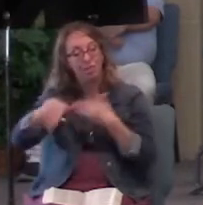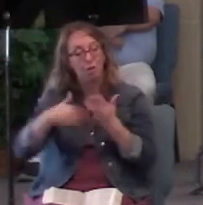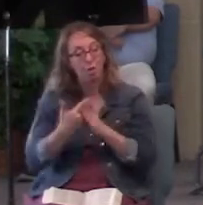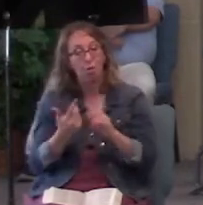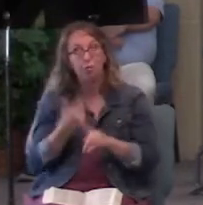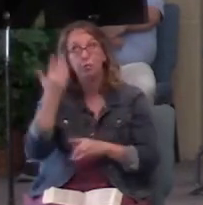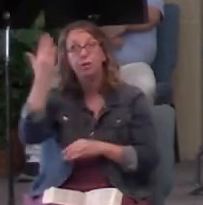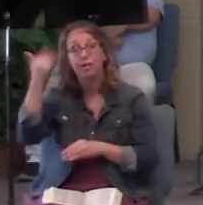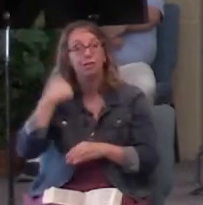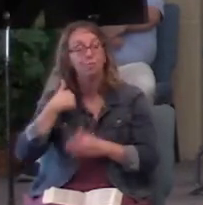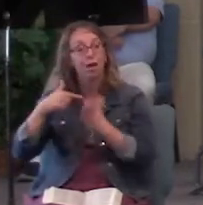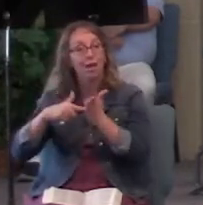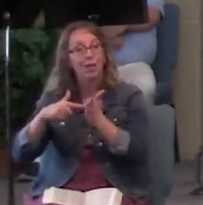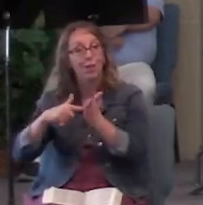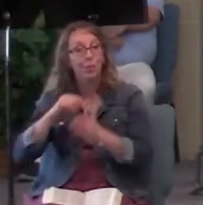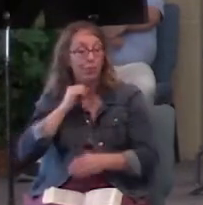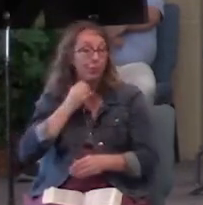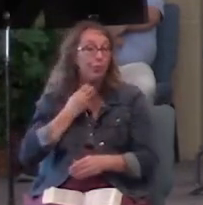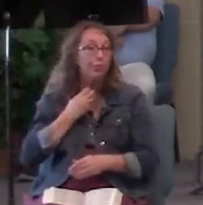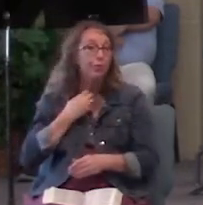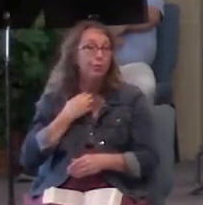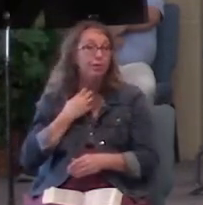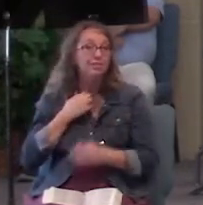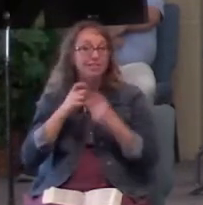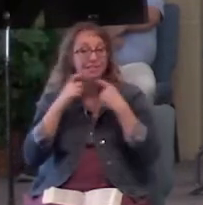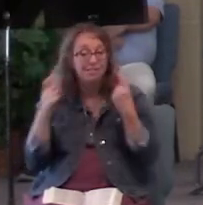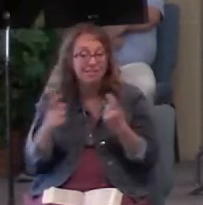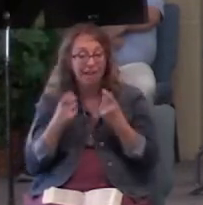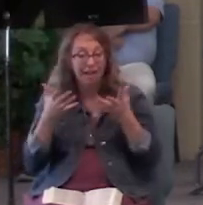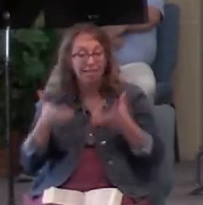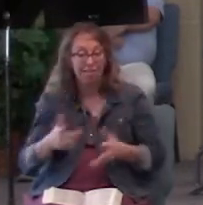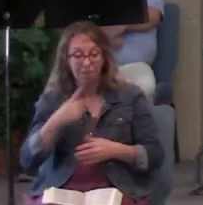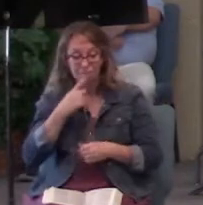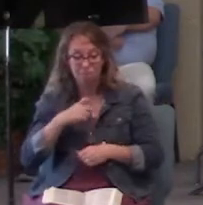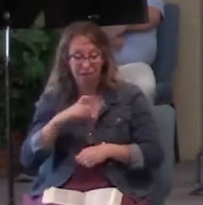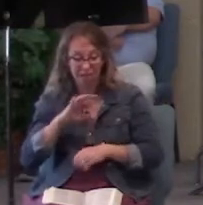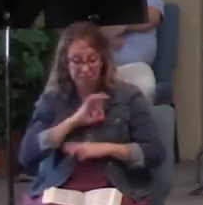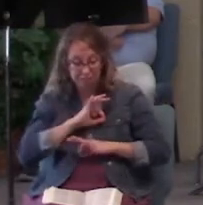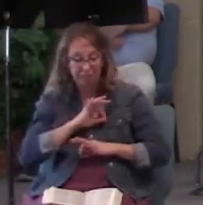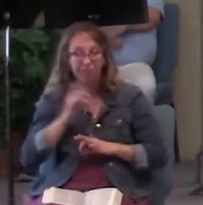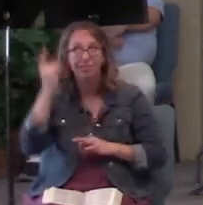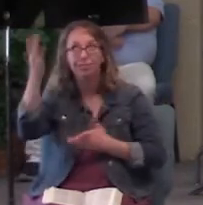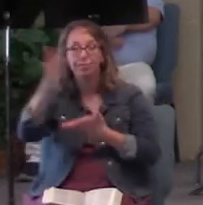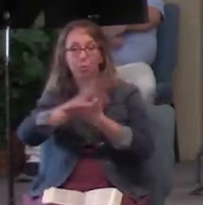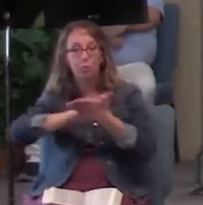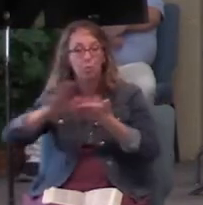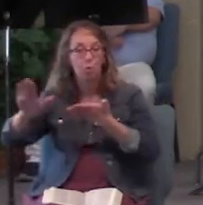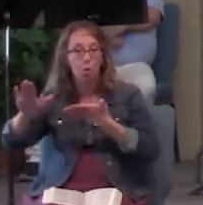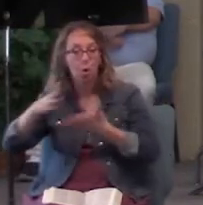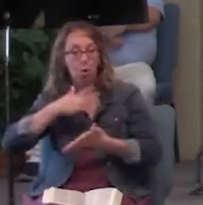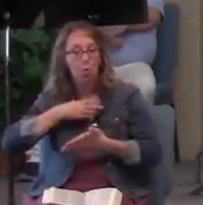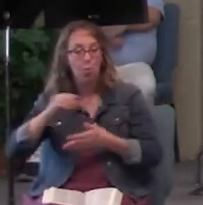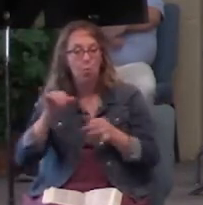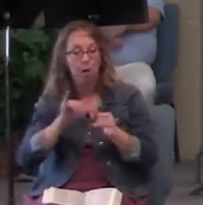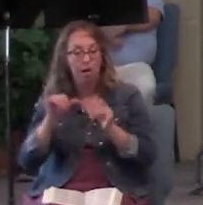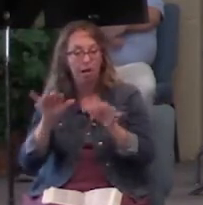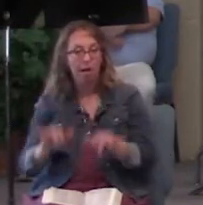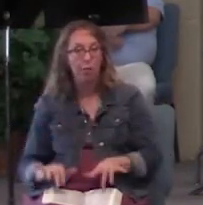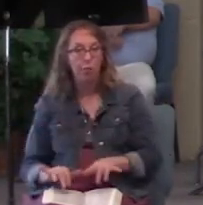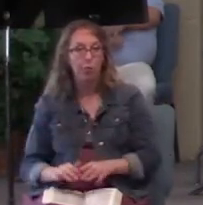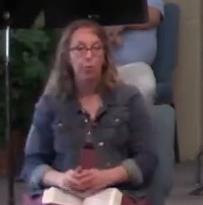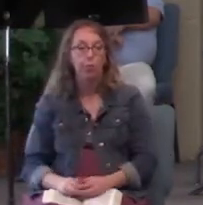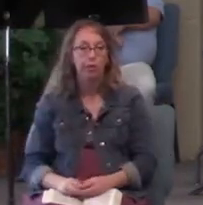him I owe. Sin had left a crimson stain. He washed it white as snow.